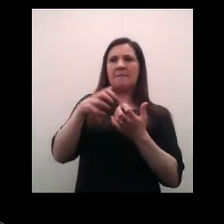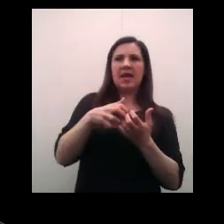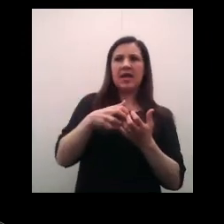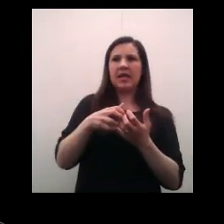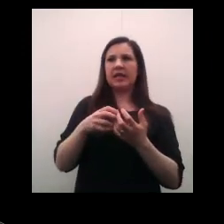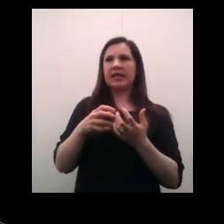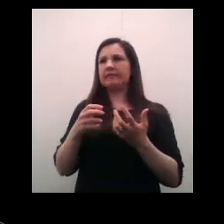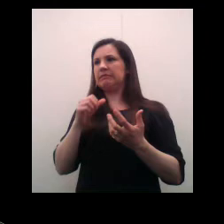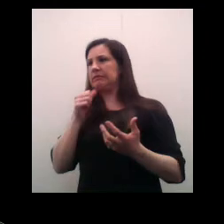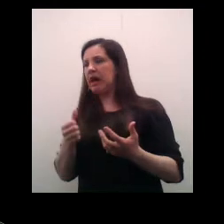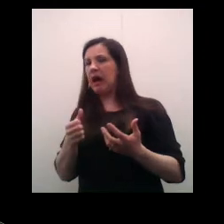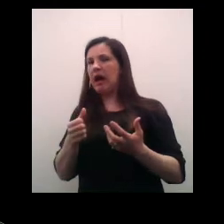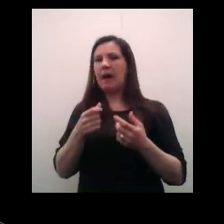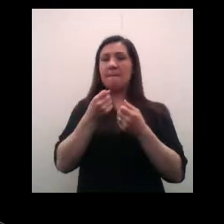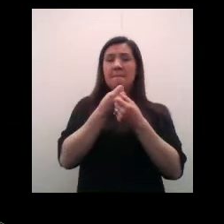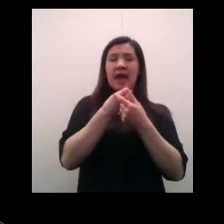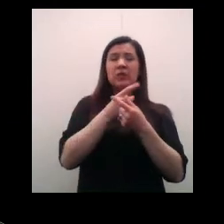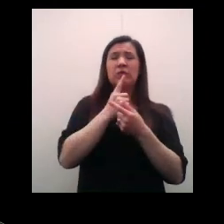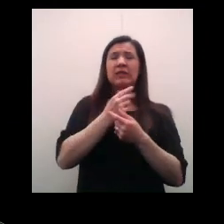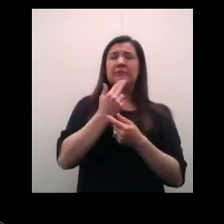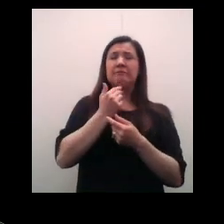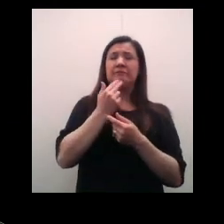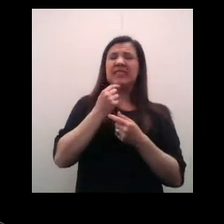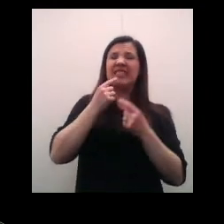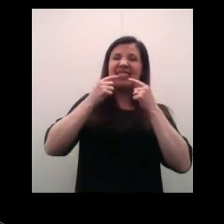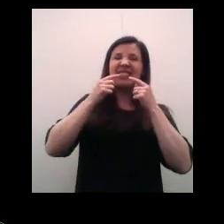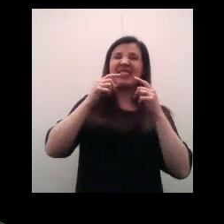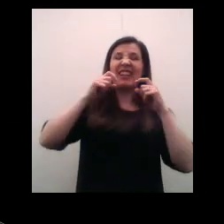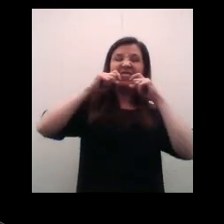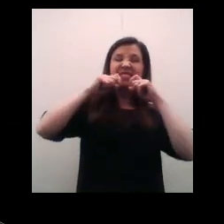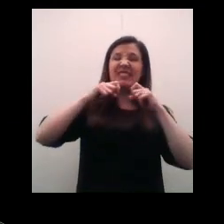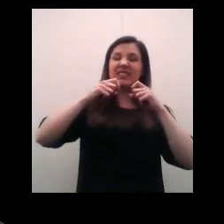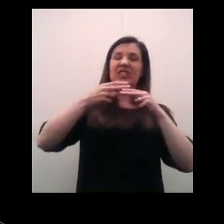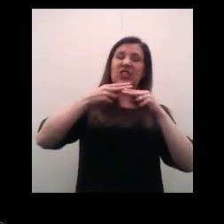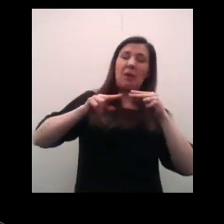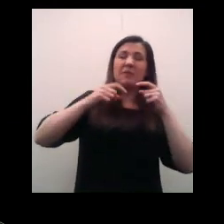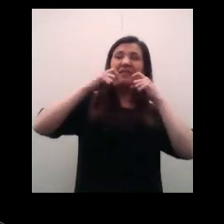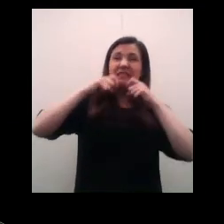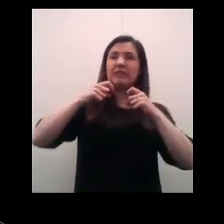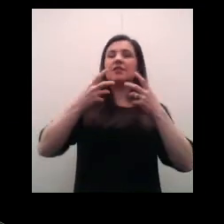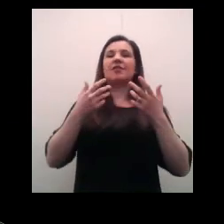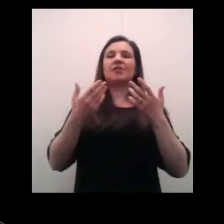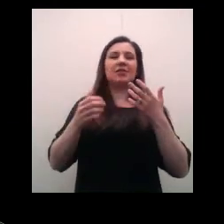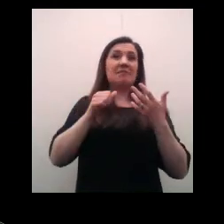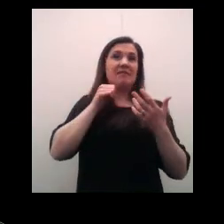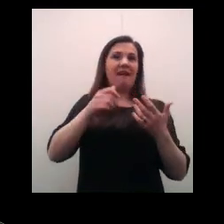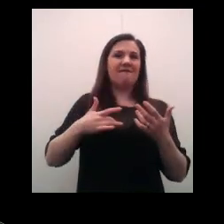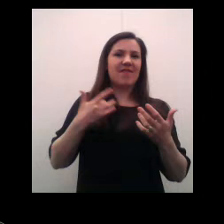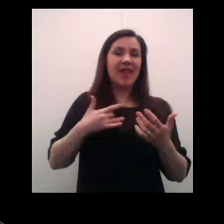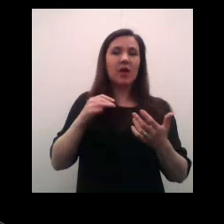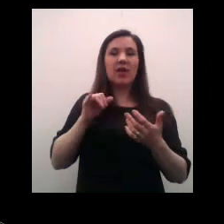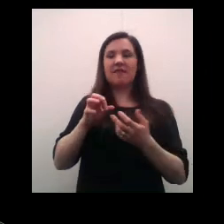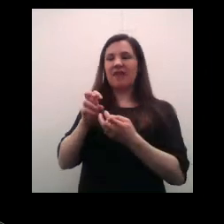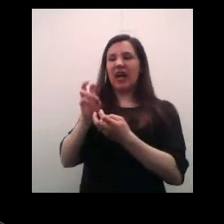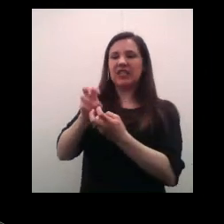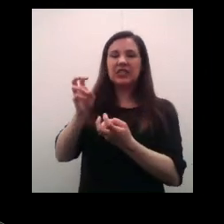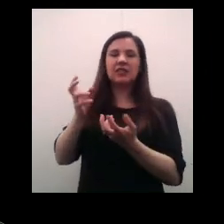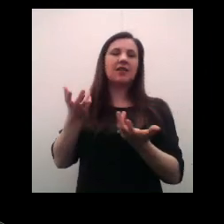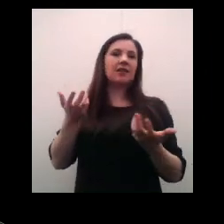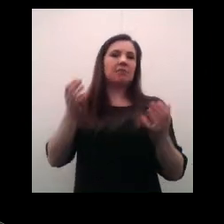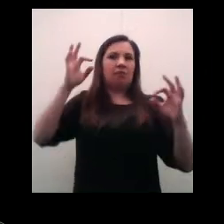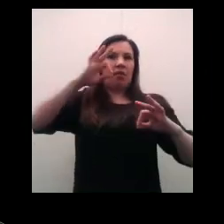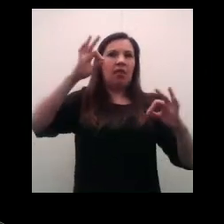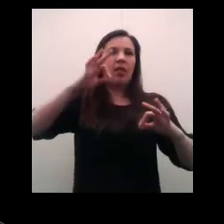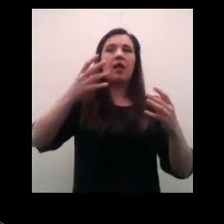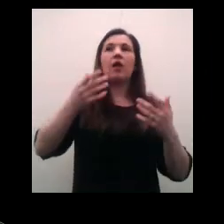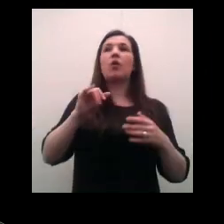bat. The bats have very, very small, sharp fangs, and you may not feel it if you had a quick bite, or if